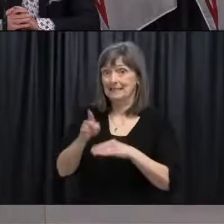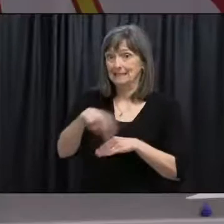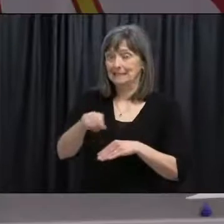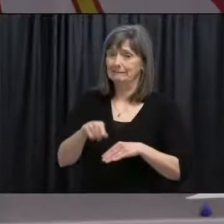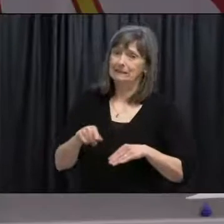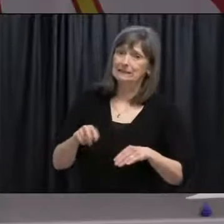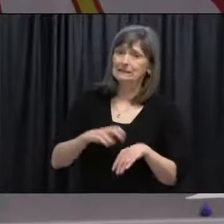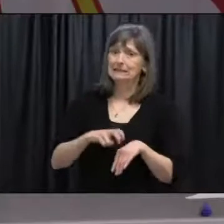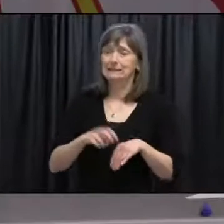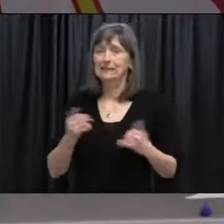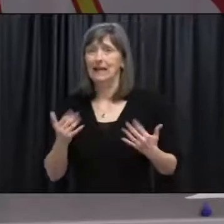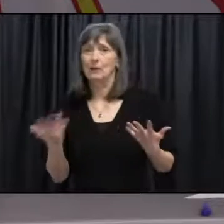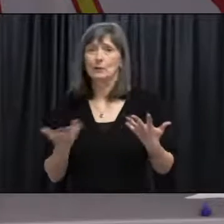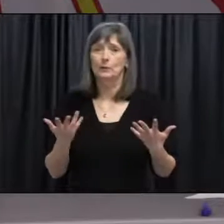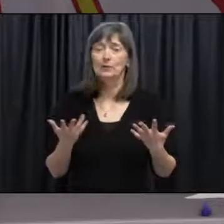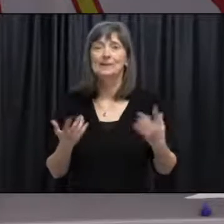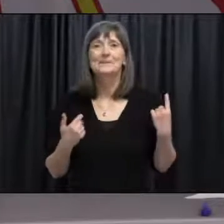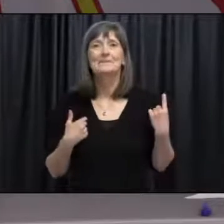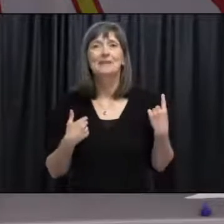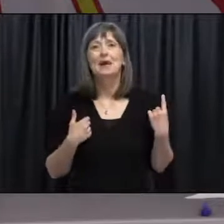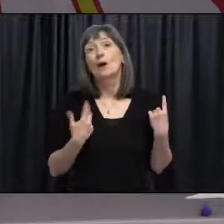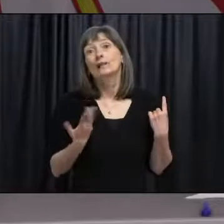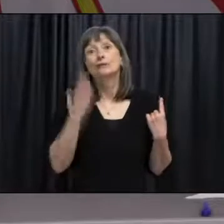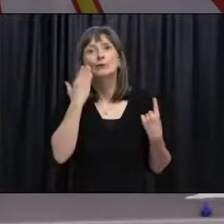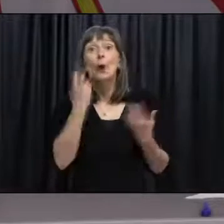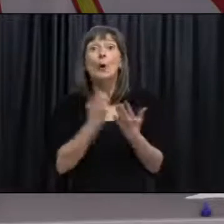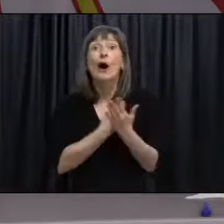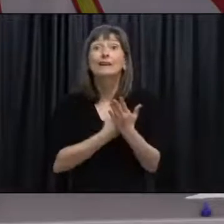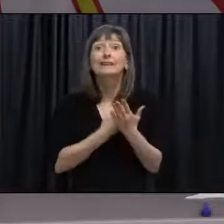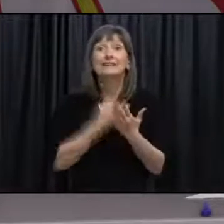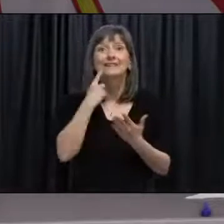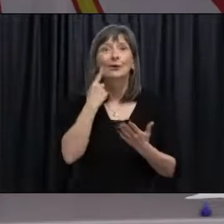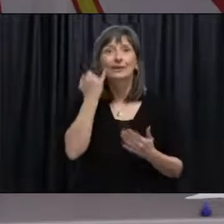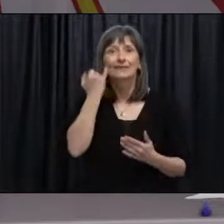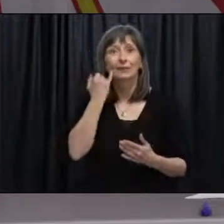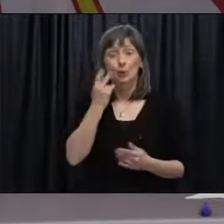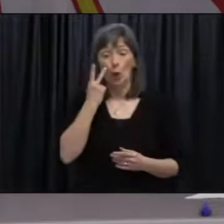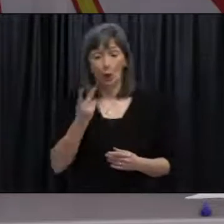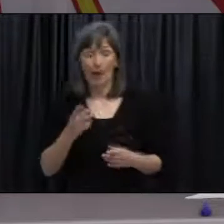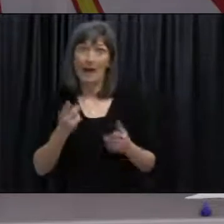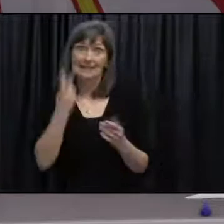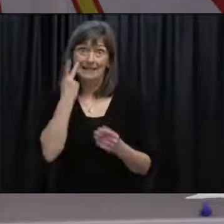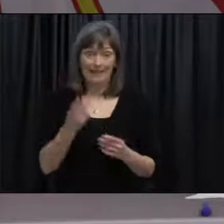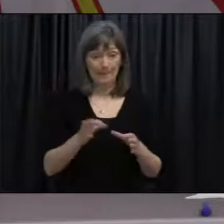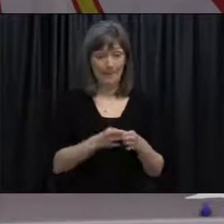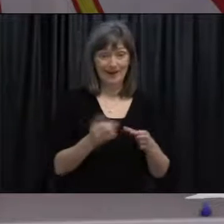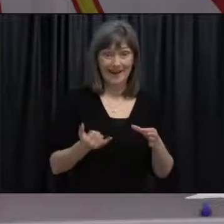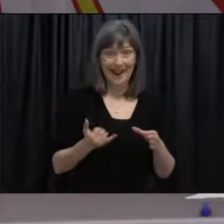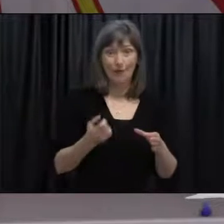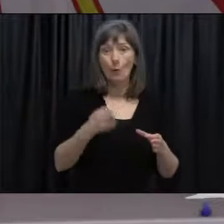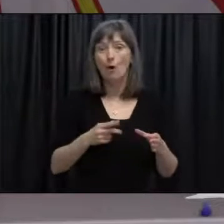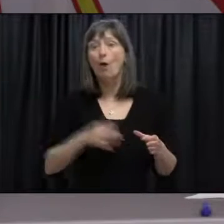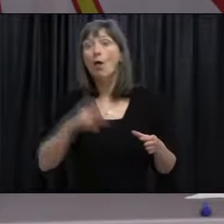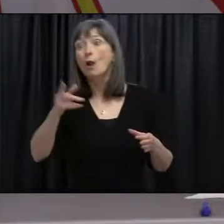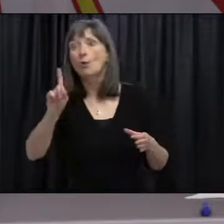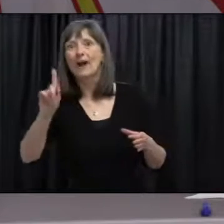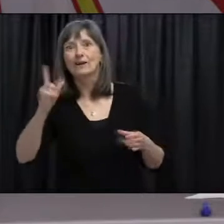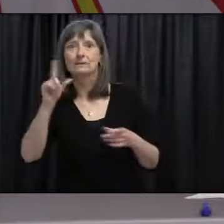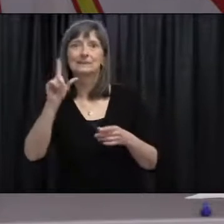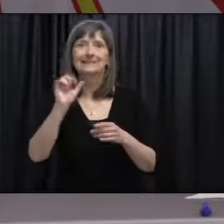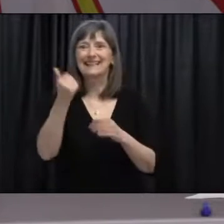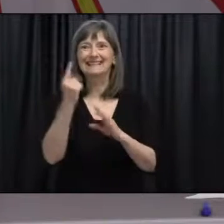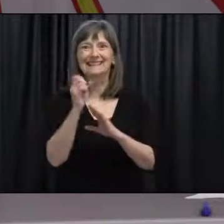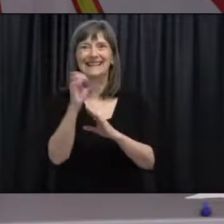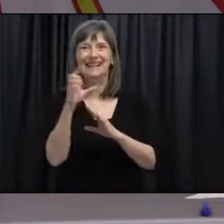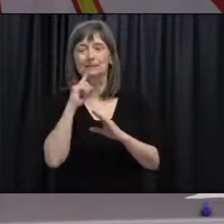instead of looking at what the puck is now, try to look at where the puck is going to be in July. And I think that to reiterate what I said